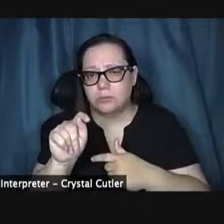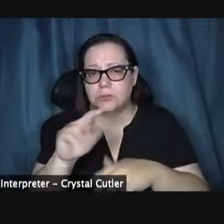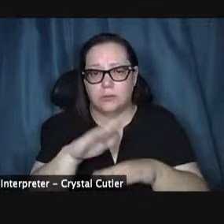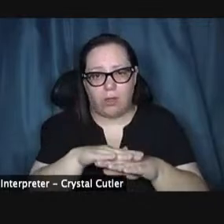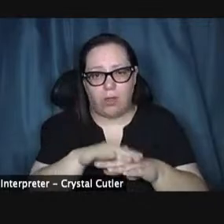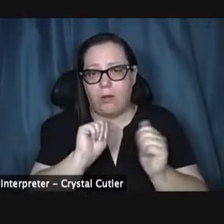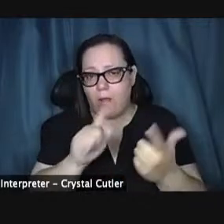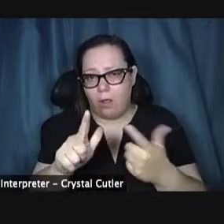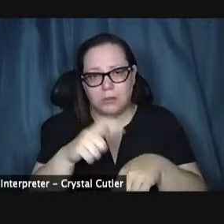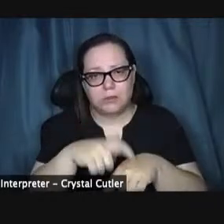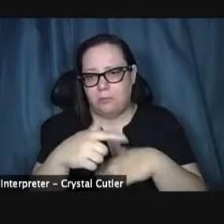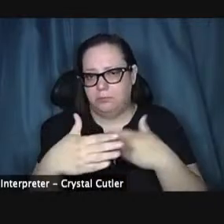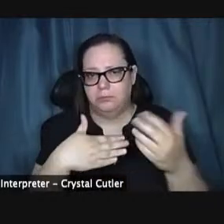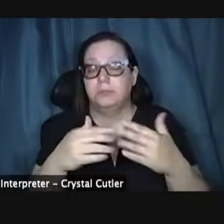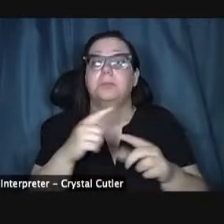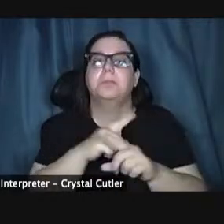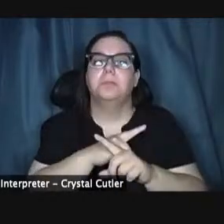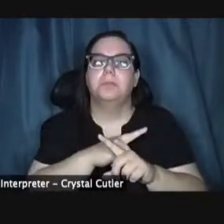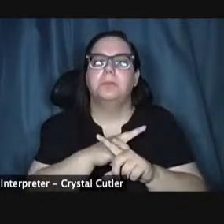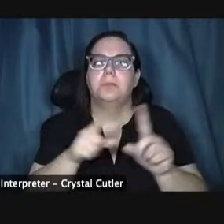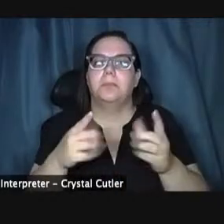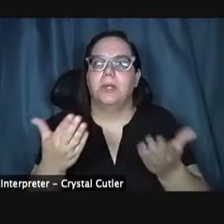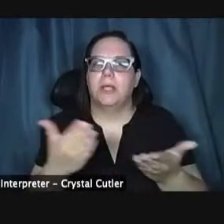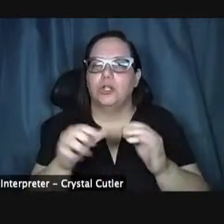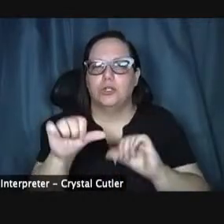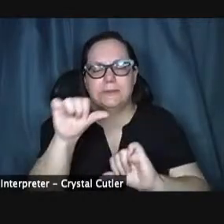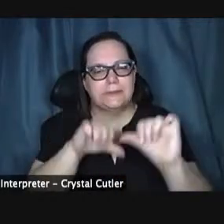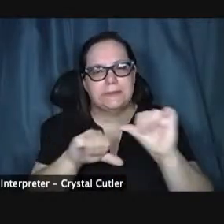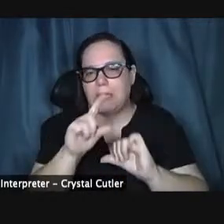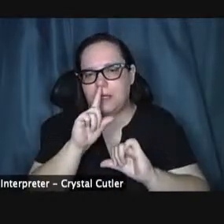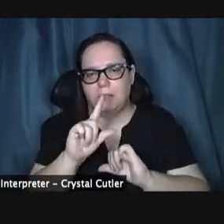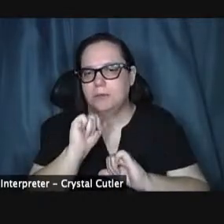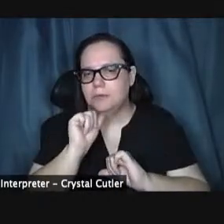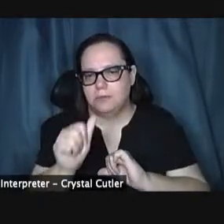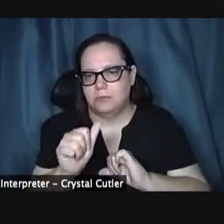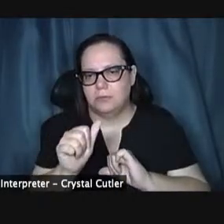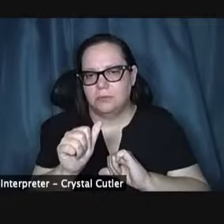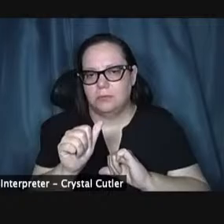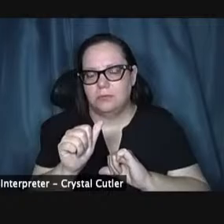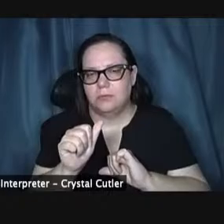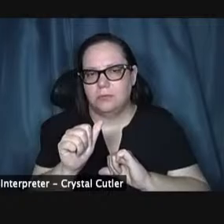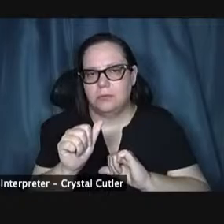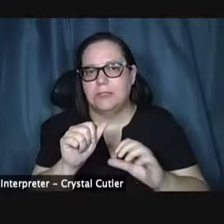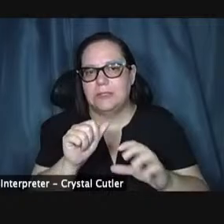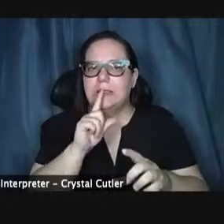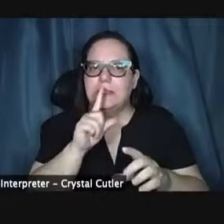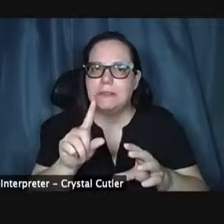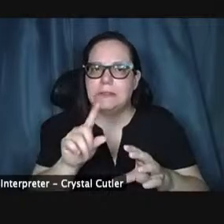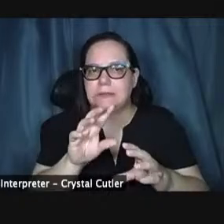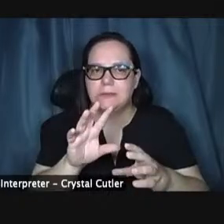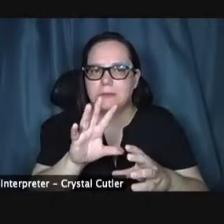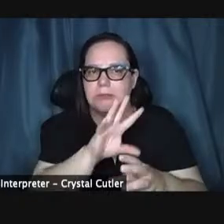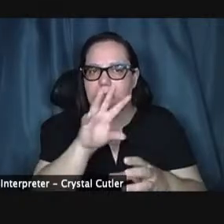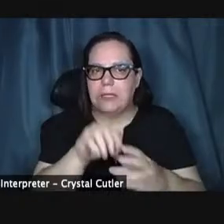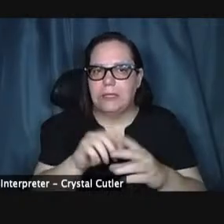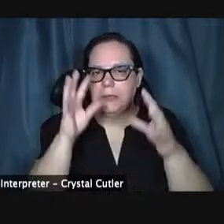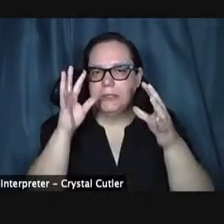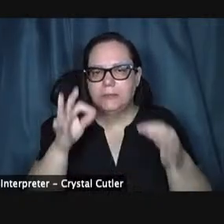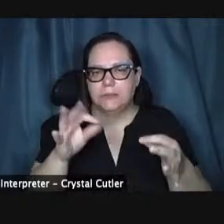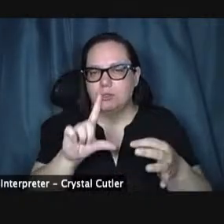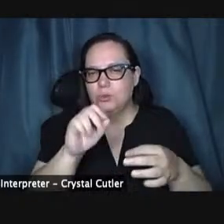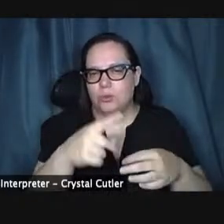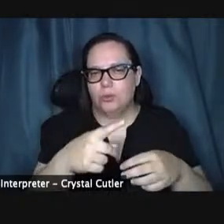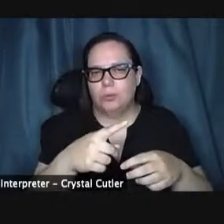here science is not in the decision loop. It's really just